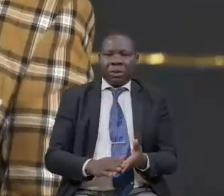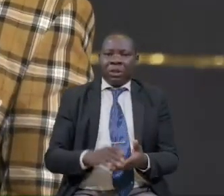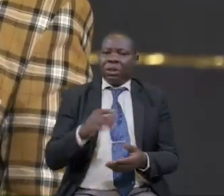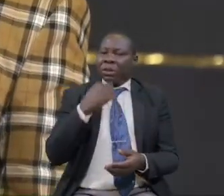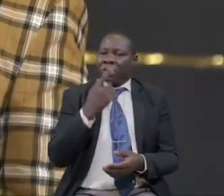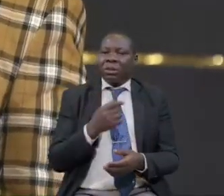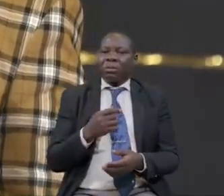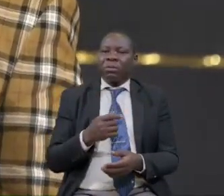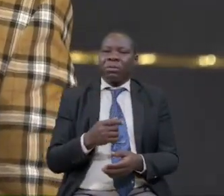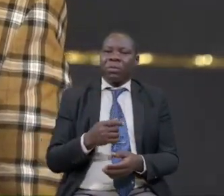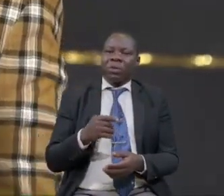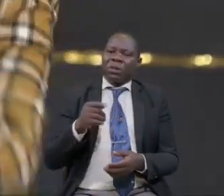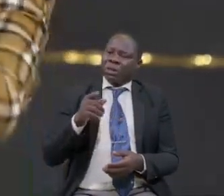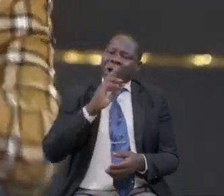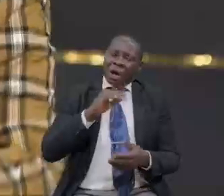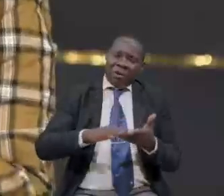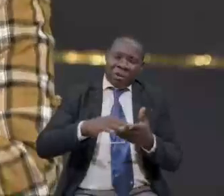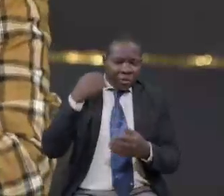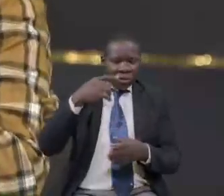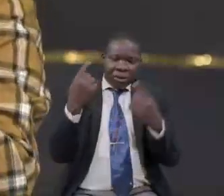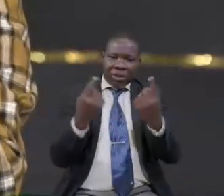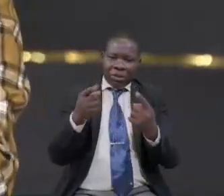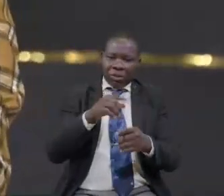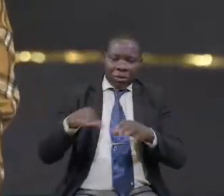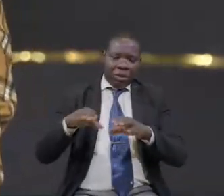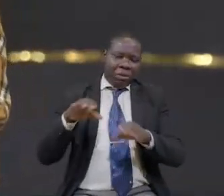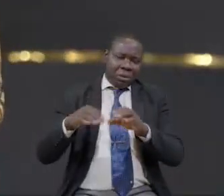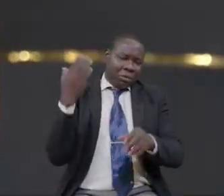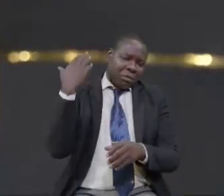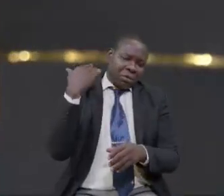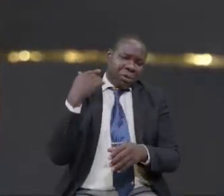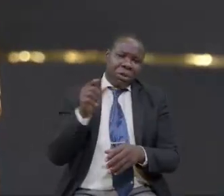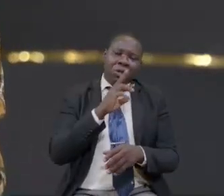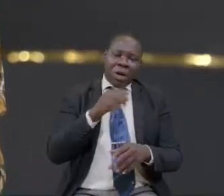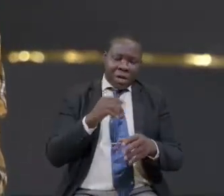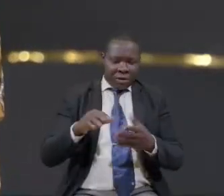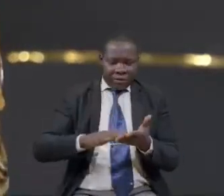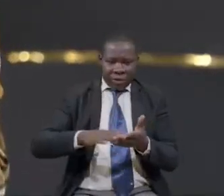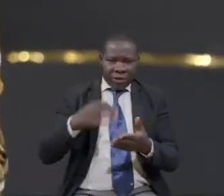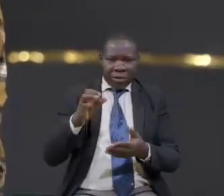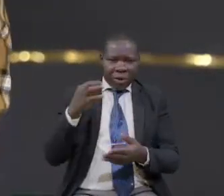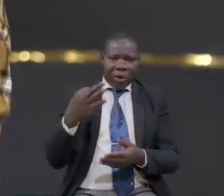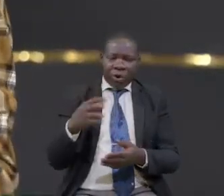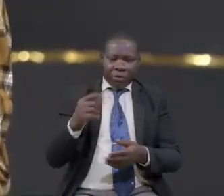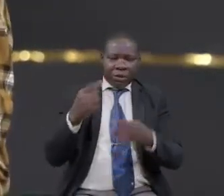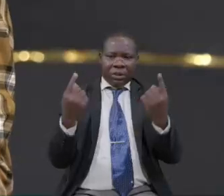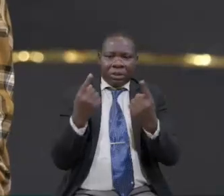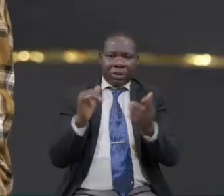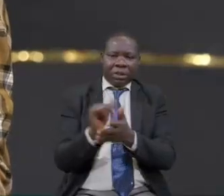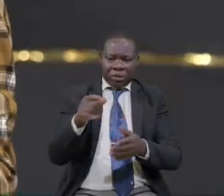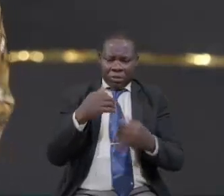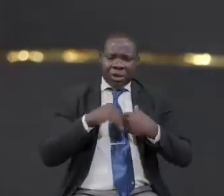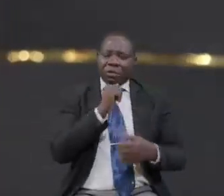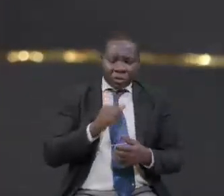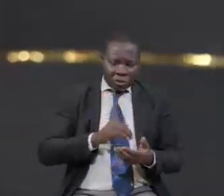the sins you have committed, they say you are forgiven for the sins you have not committed, but maybe you'll commit